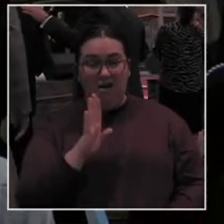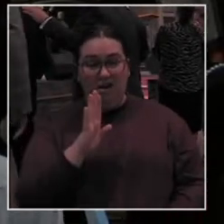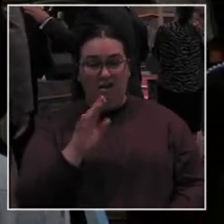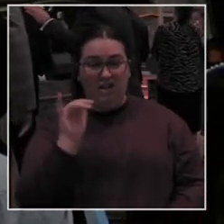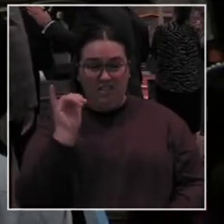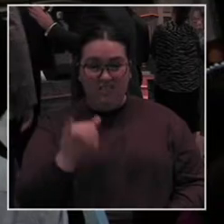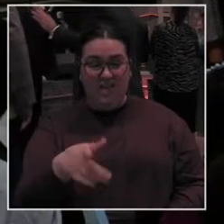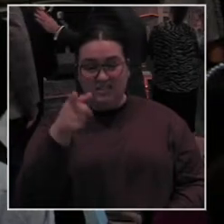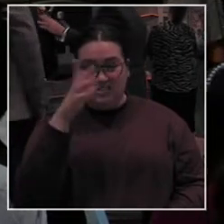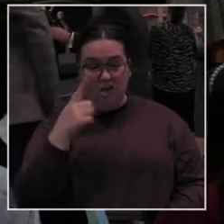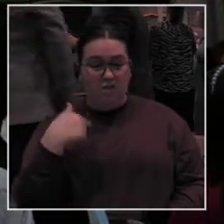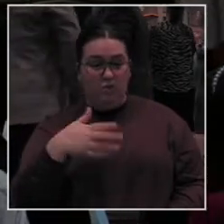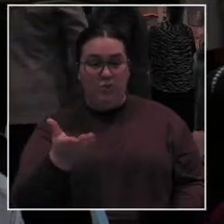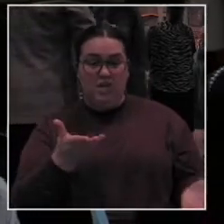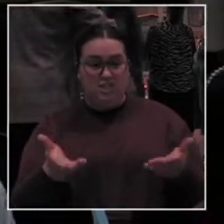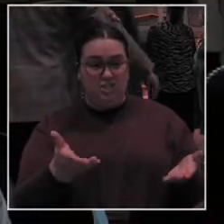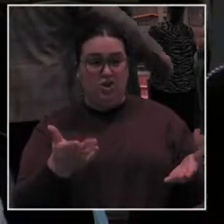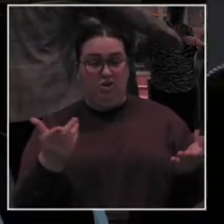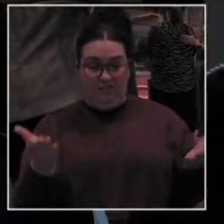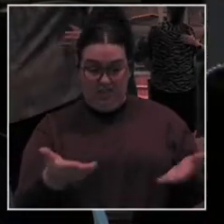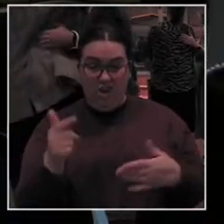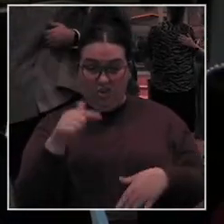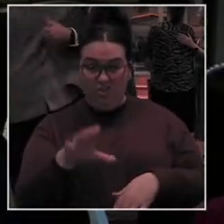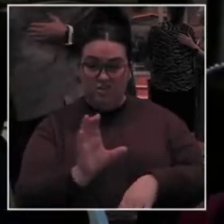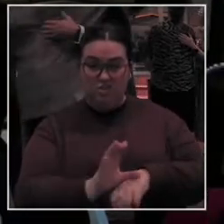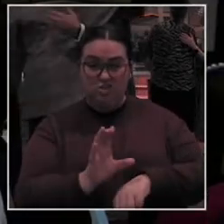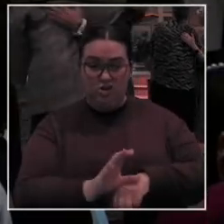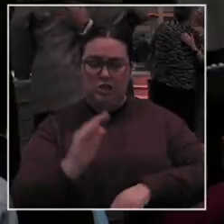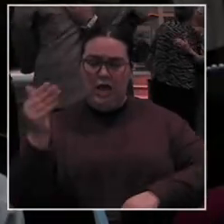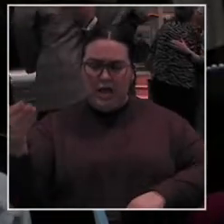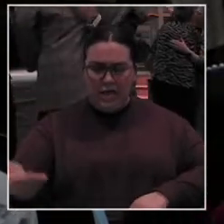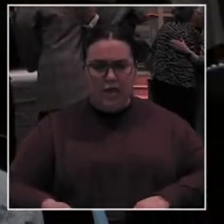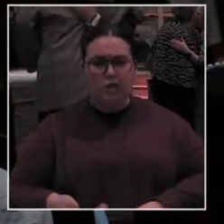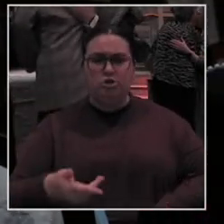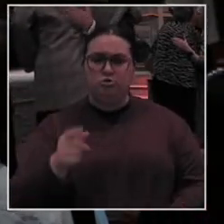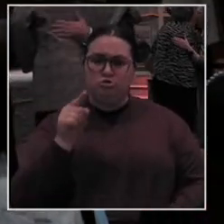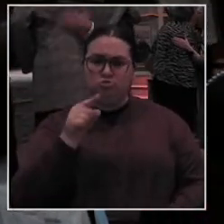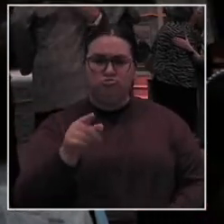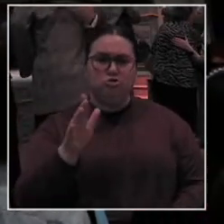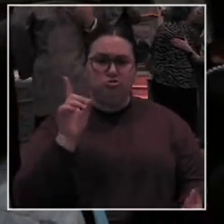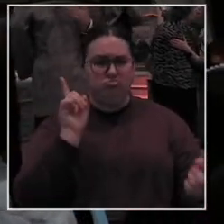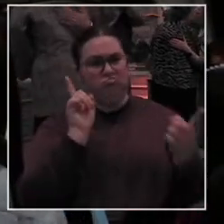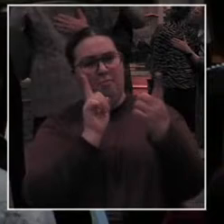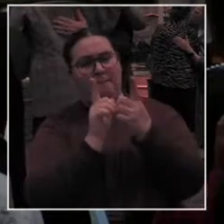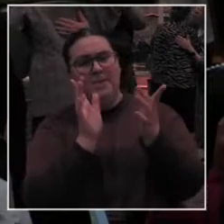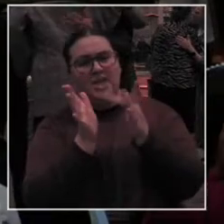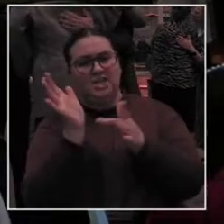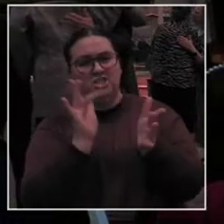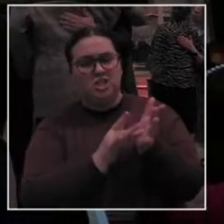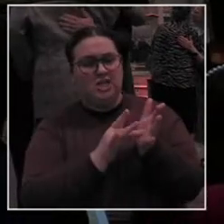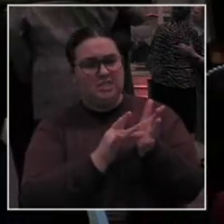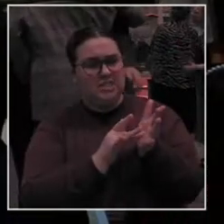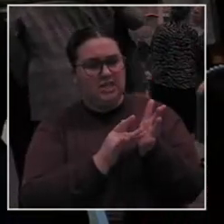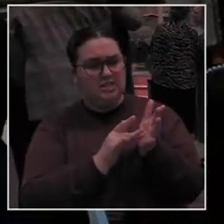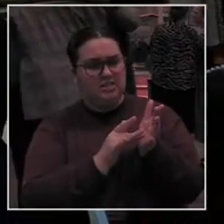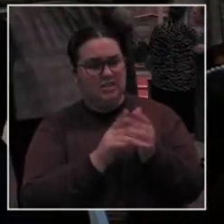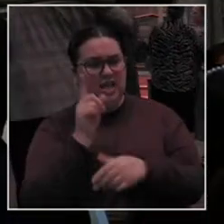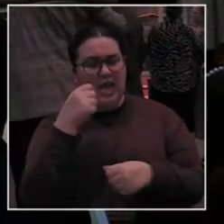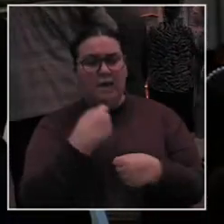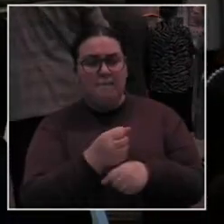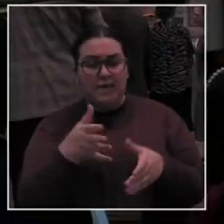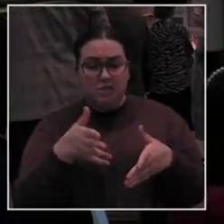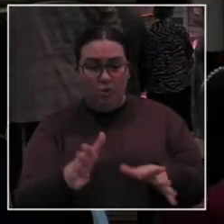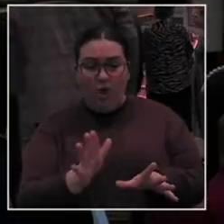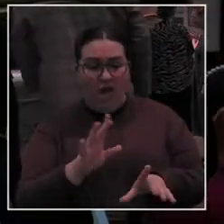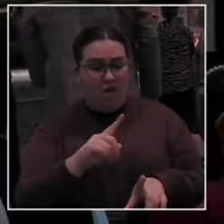sanctuary. I introduce you to Jesus. He's a soul saver, a heart fixer, a mind regulator. He makes a way